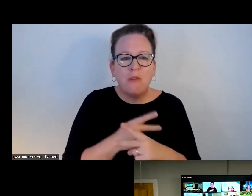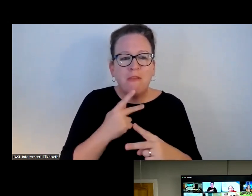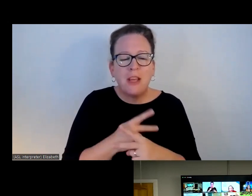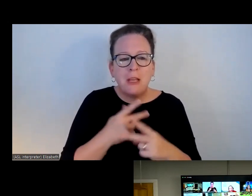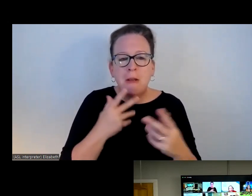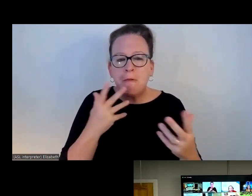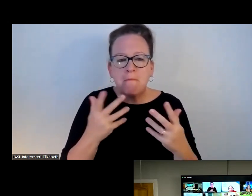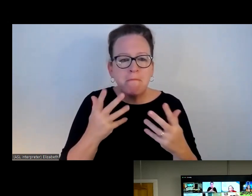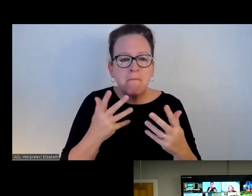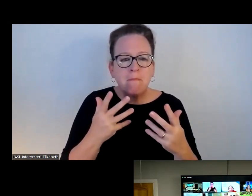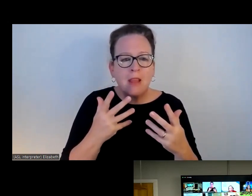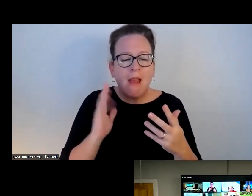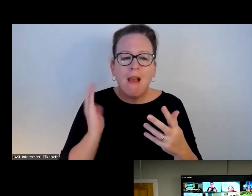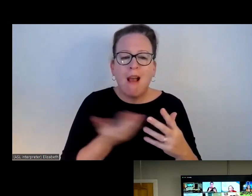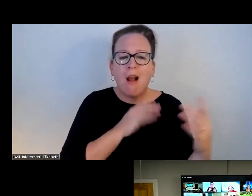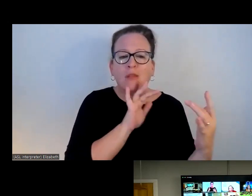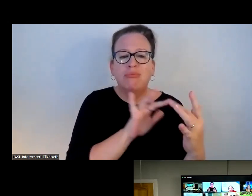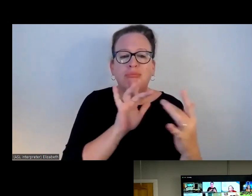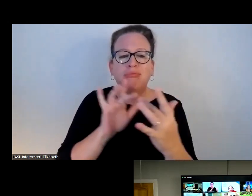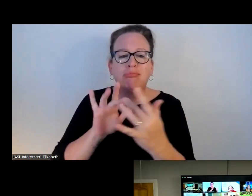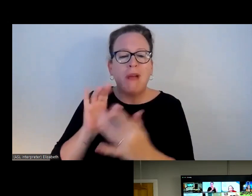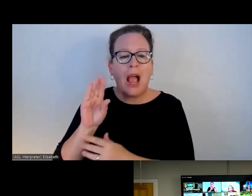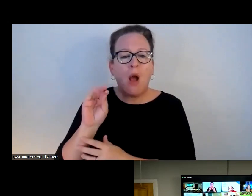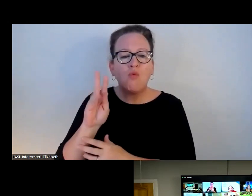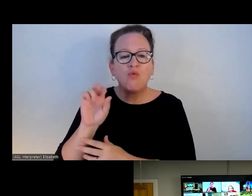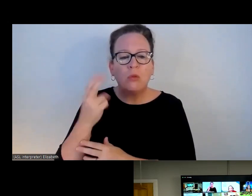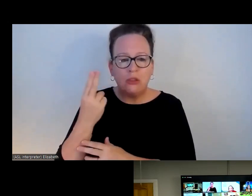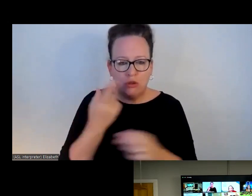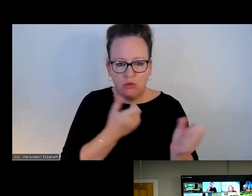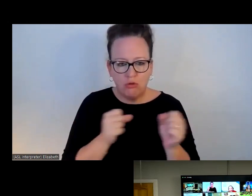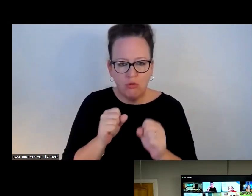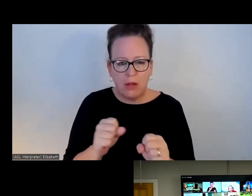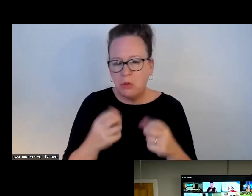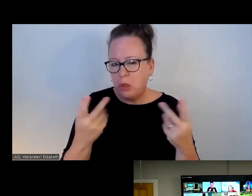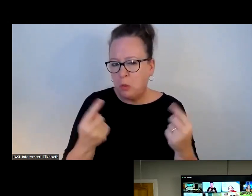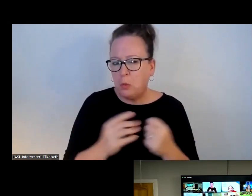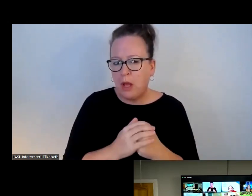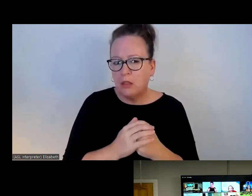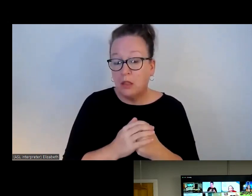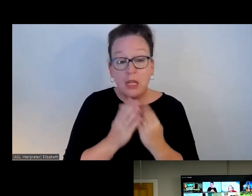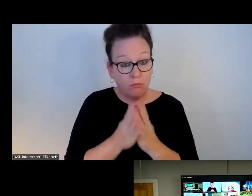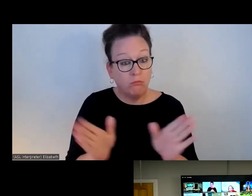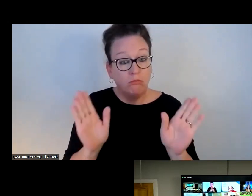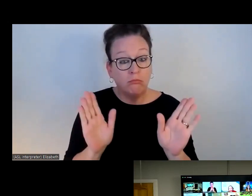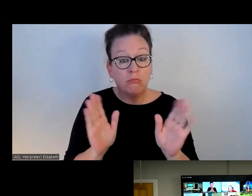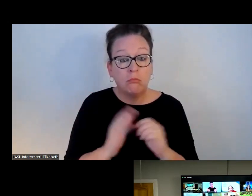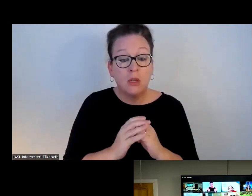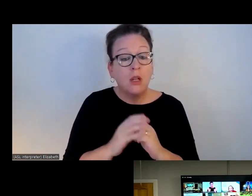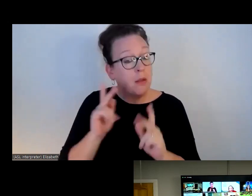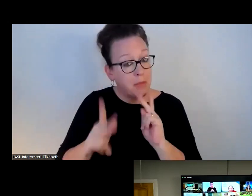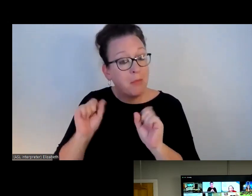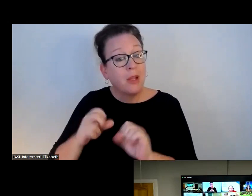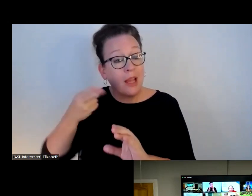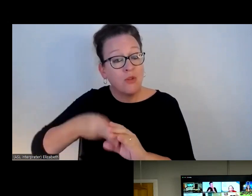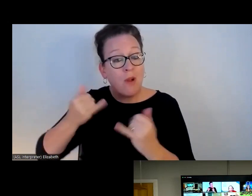that outreach strategy is, kind of broadly, because people can join virtually,